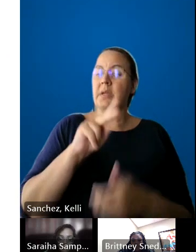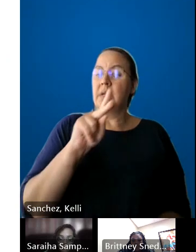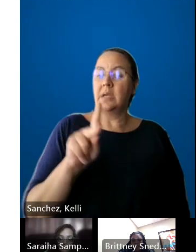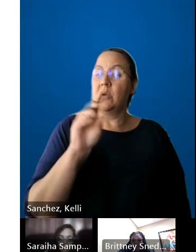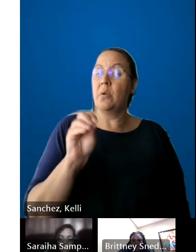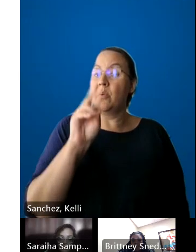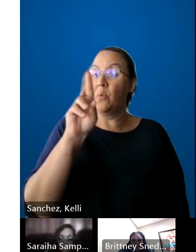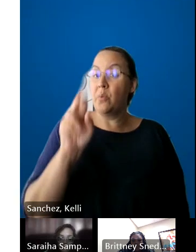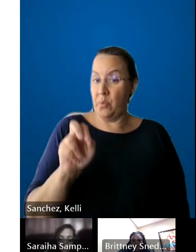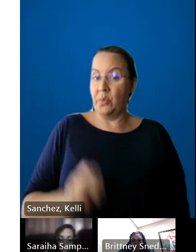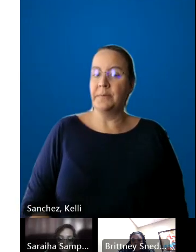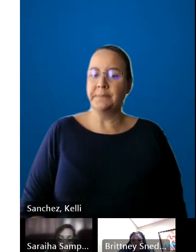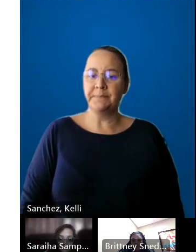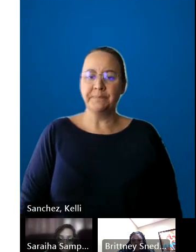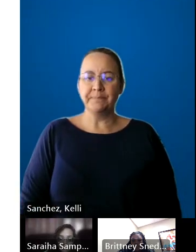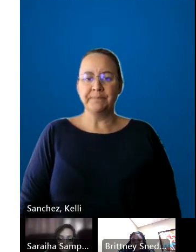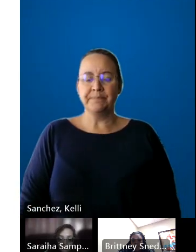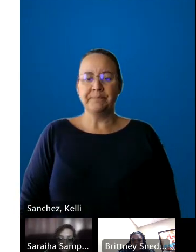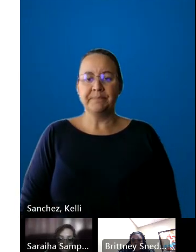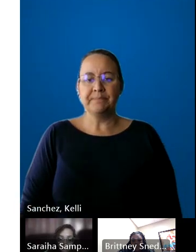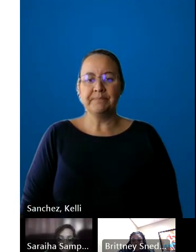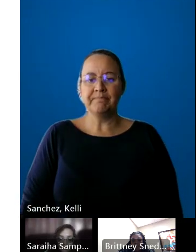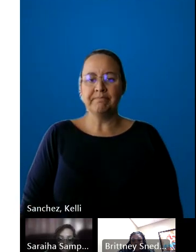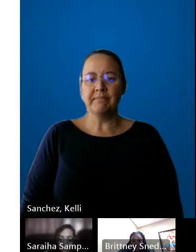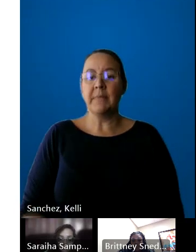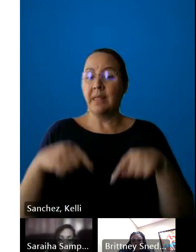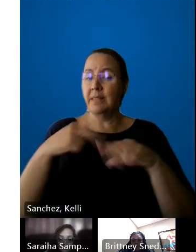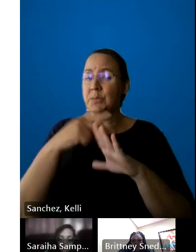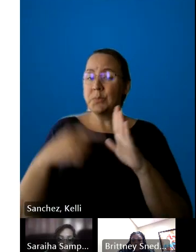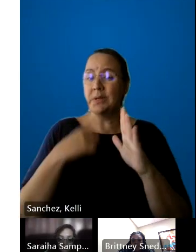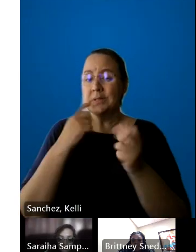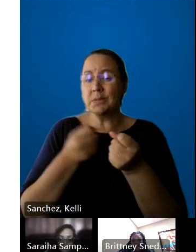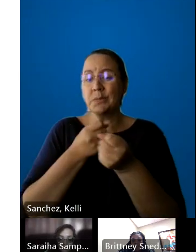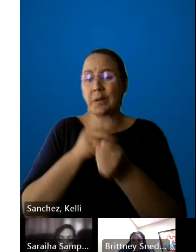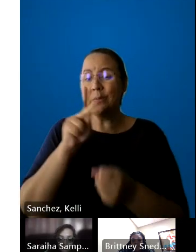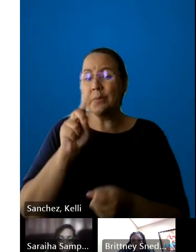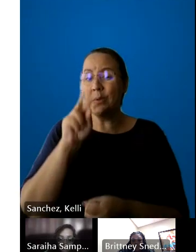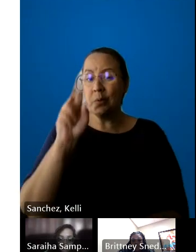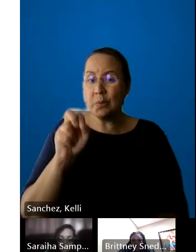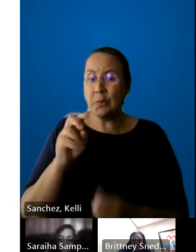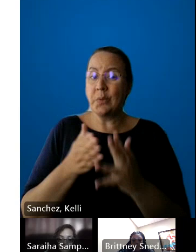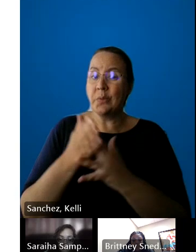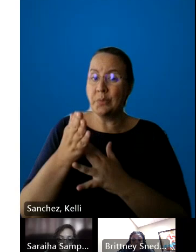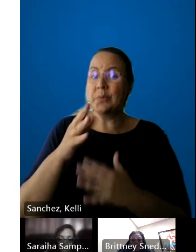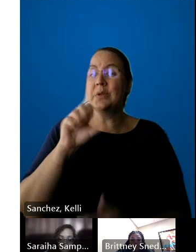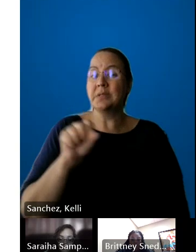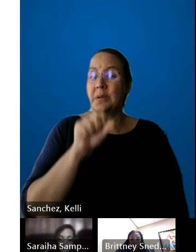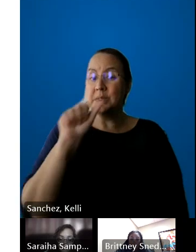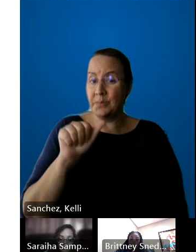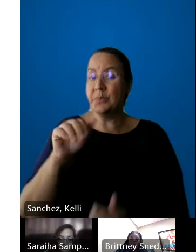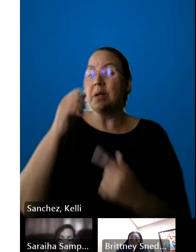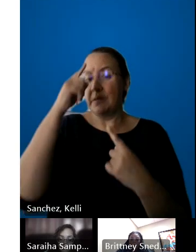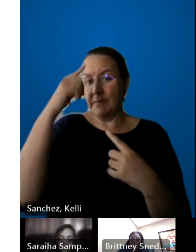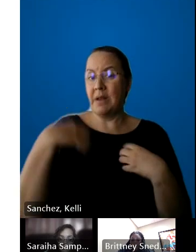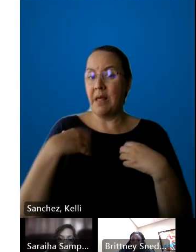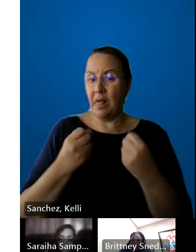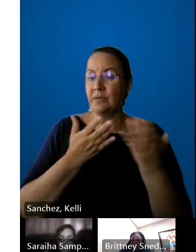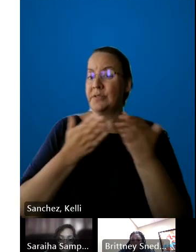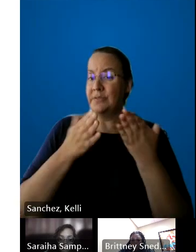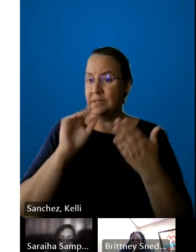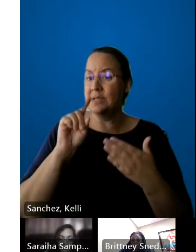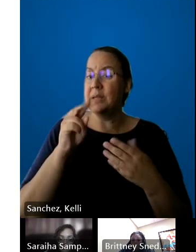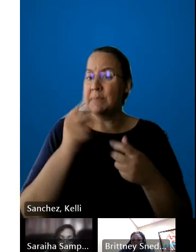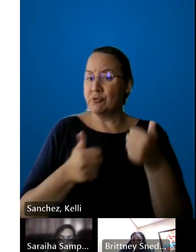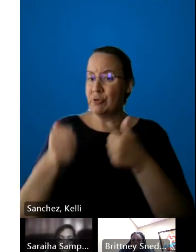Opioid Response Effort, or CORE. This project is supported by CORE through the Substance Abuse and Mental Health